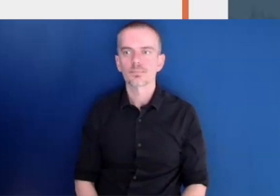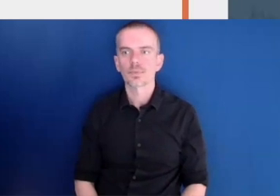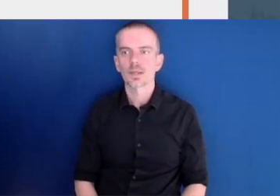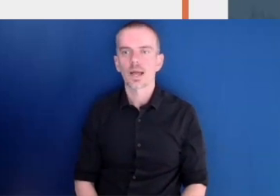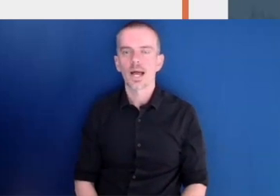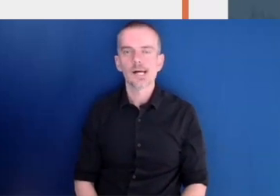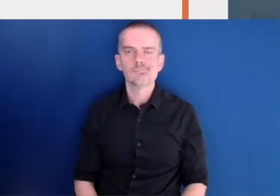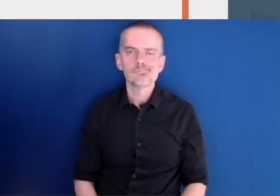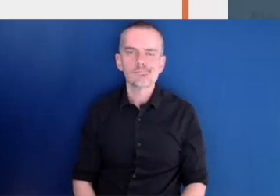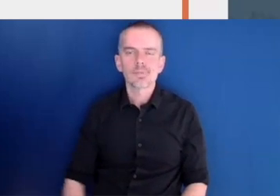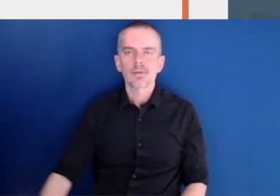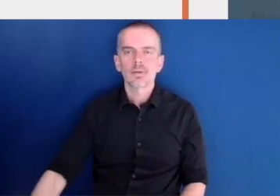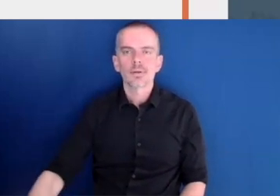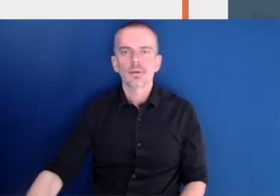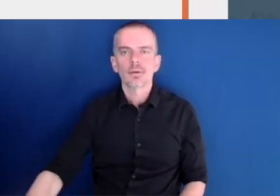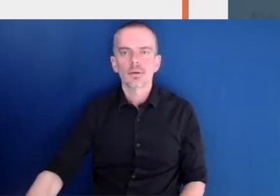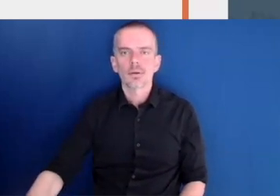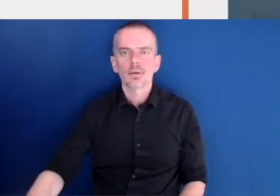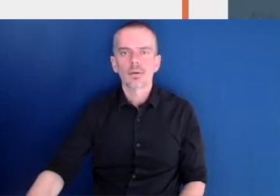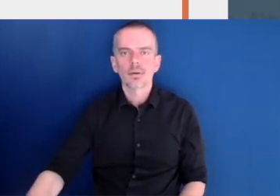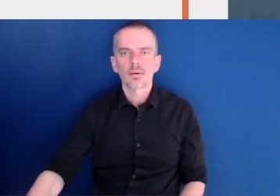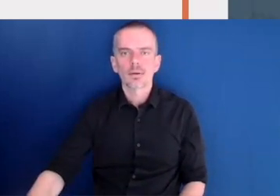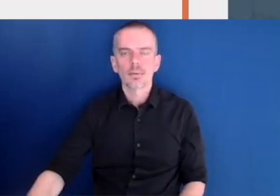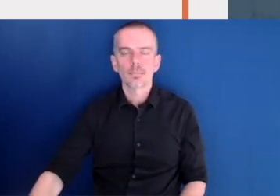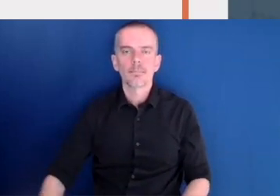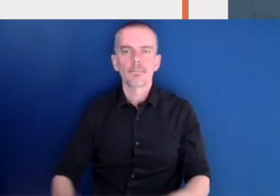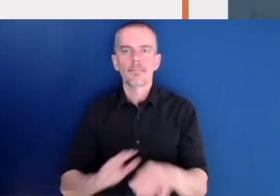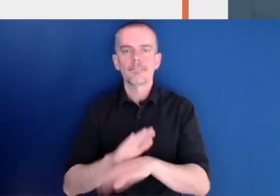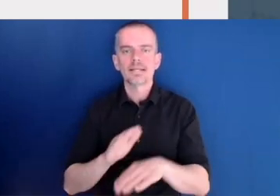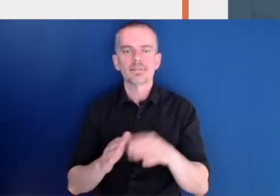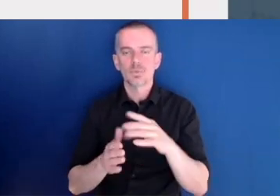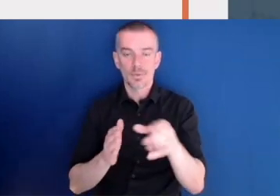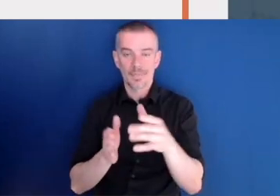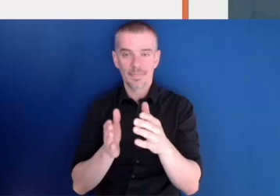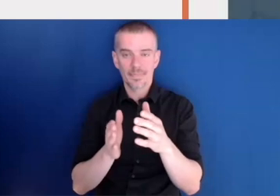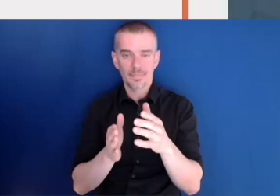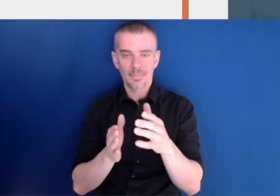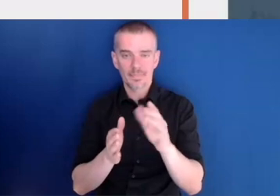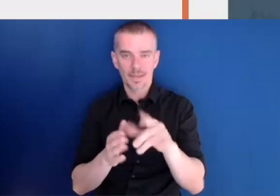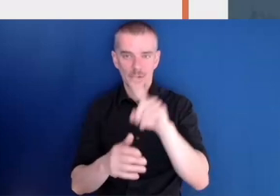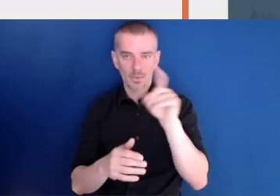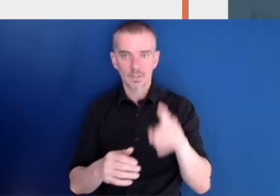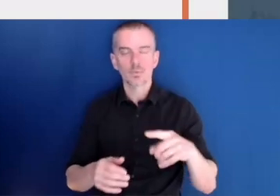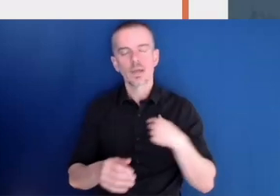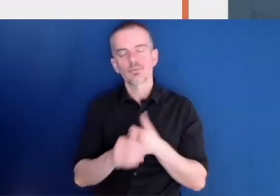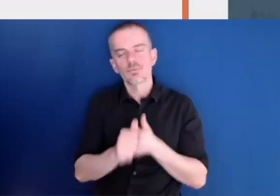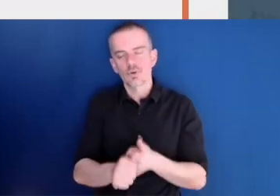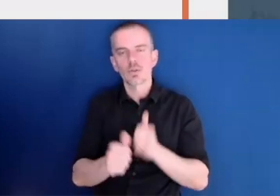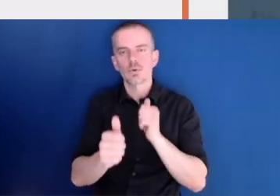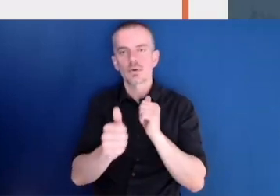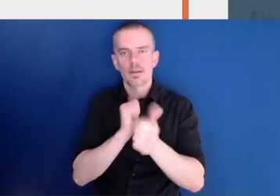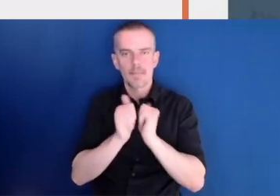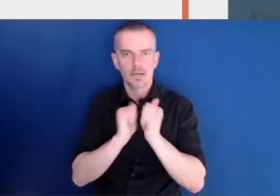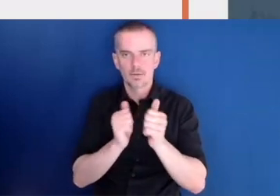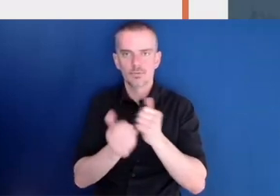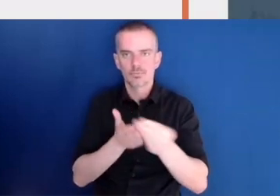so essentially what they're asking is, so we need to have we need to abide by competitive procurement processes, right? Where we're not